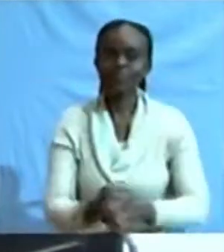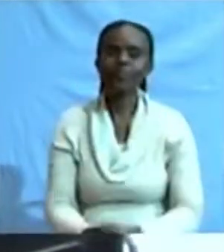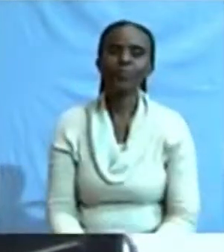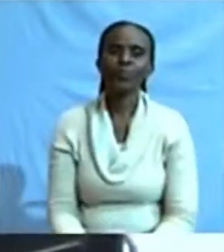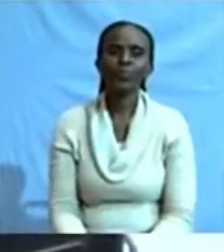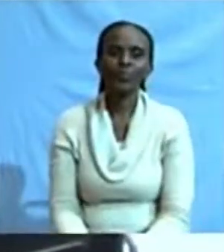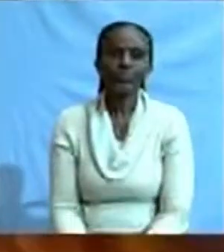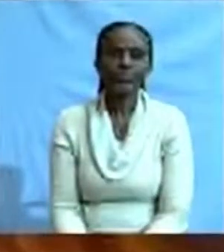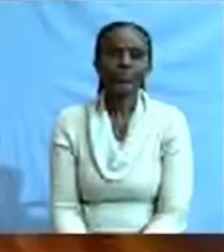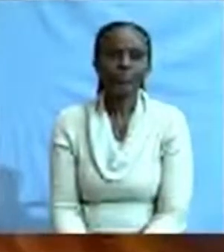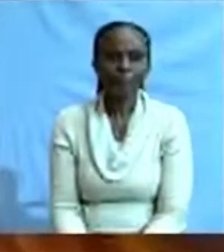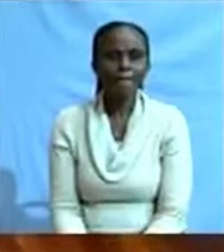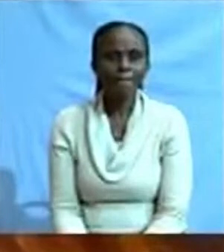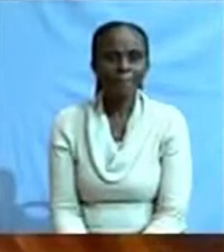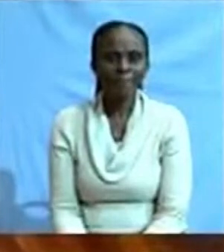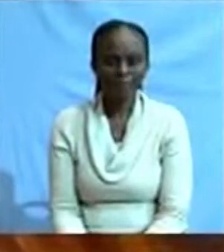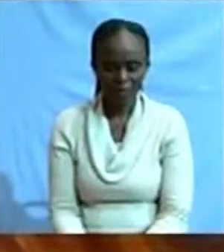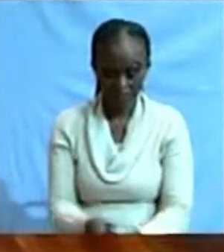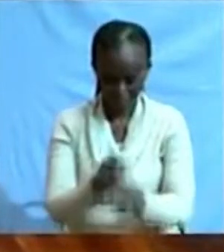Yes.